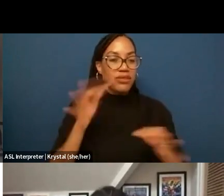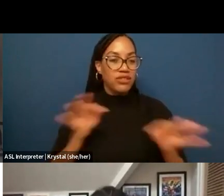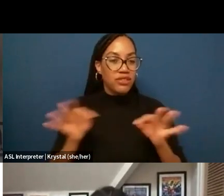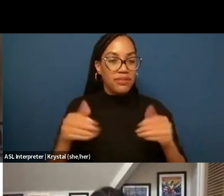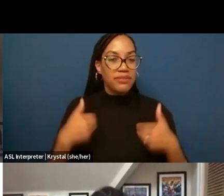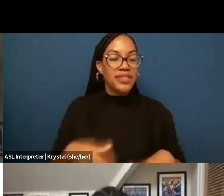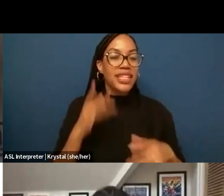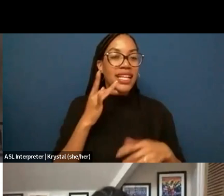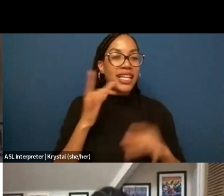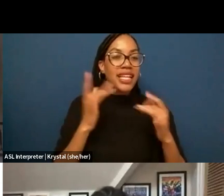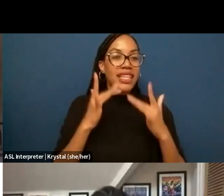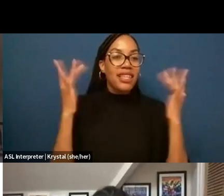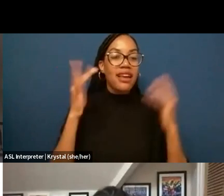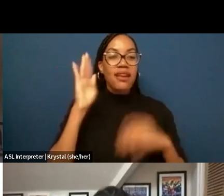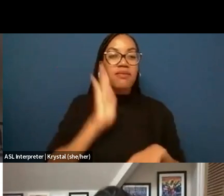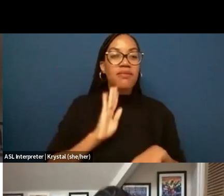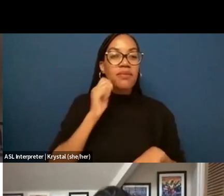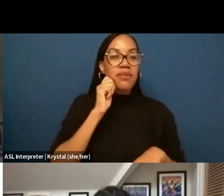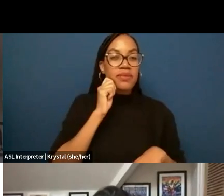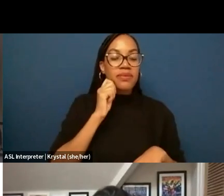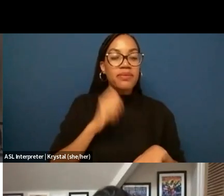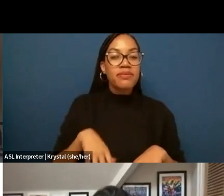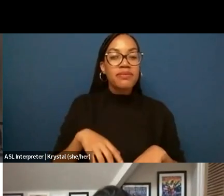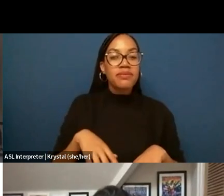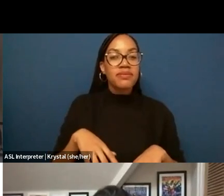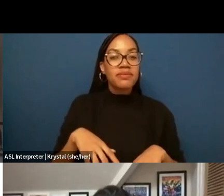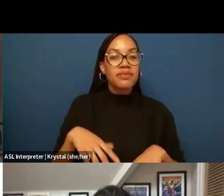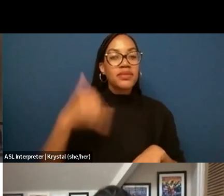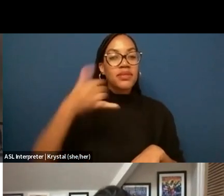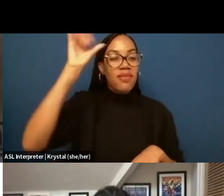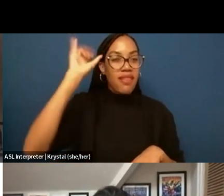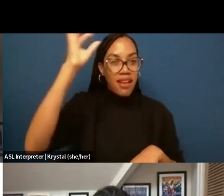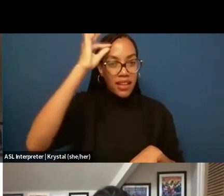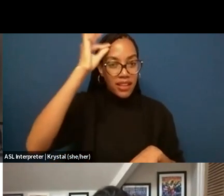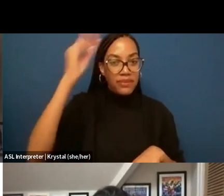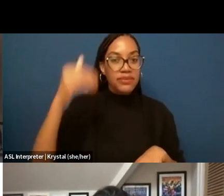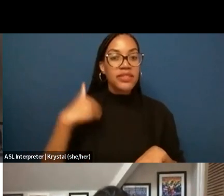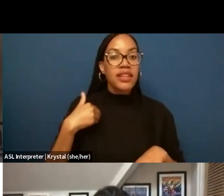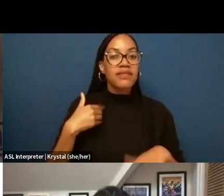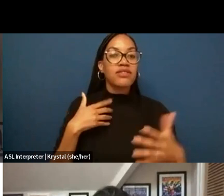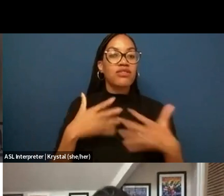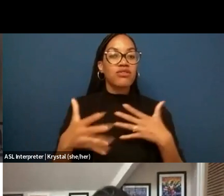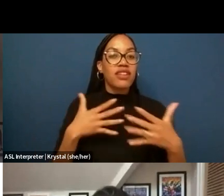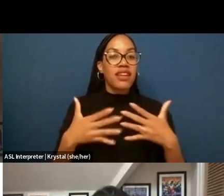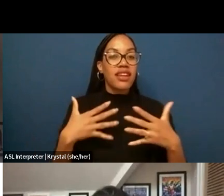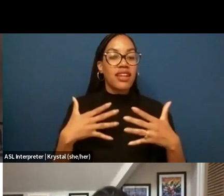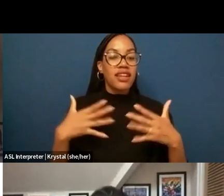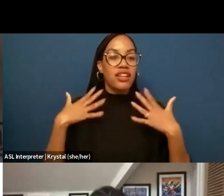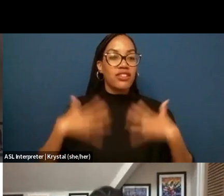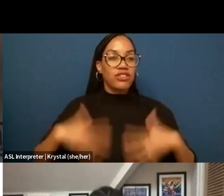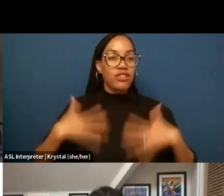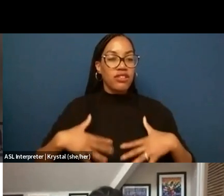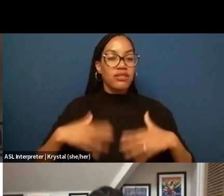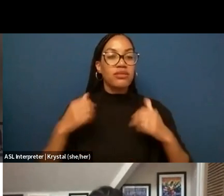person with blonde hair. I am currently wearing a gray shirt, gray collar shirt with Black